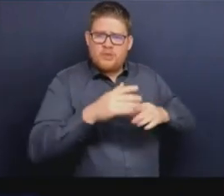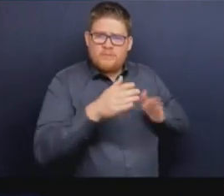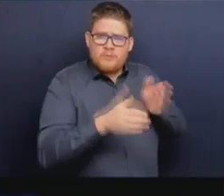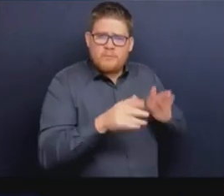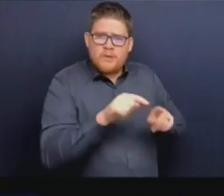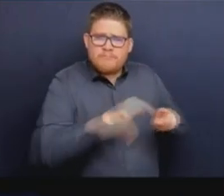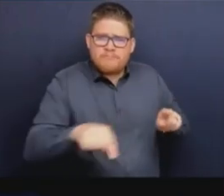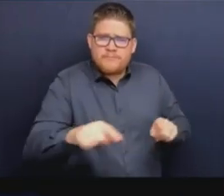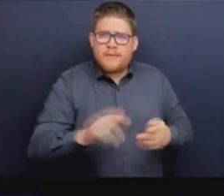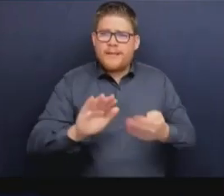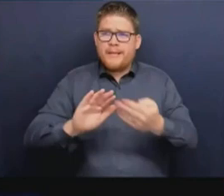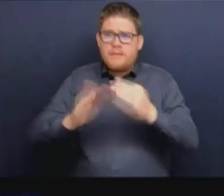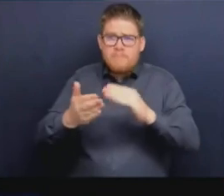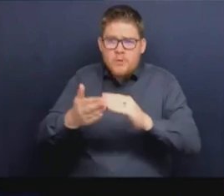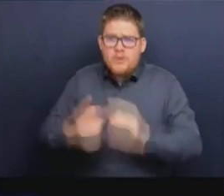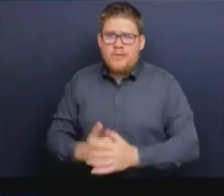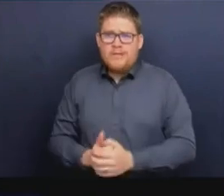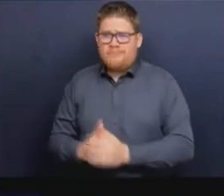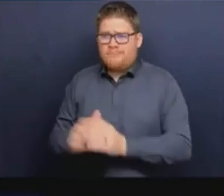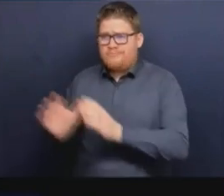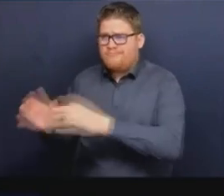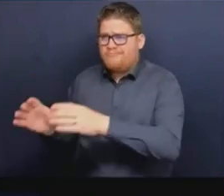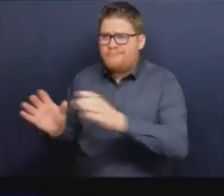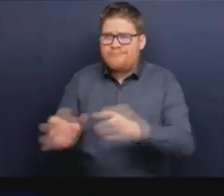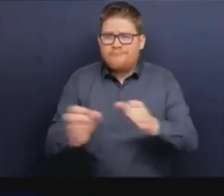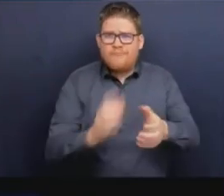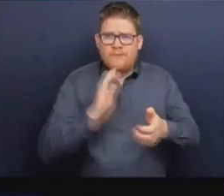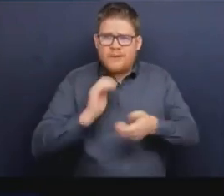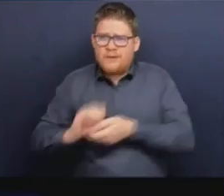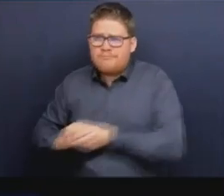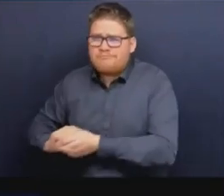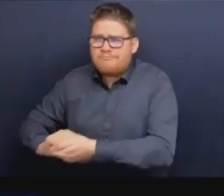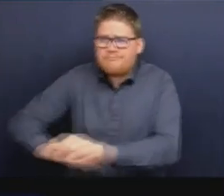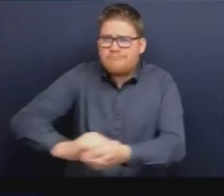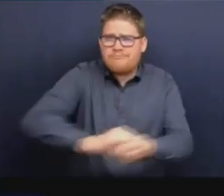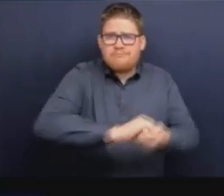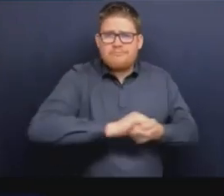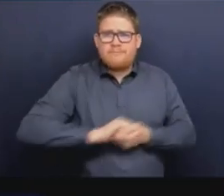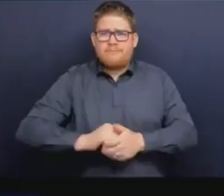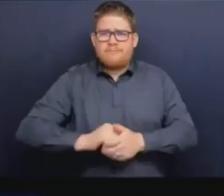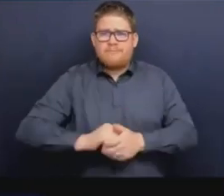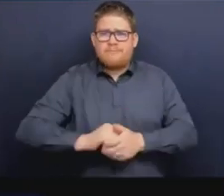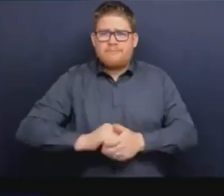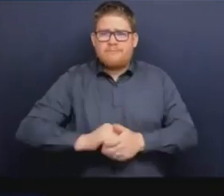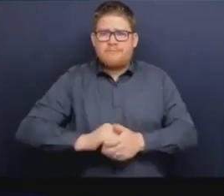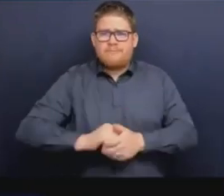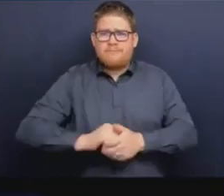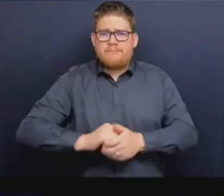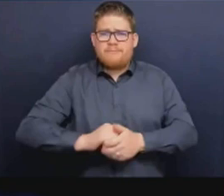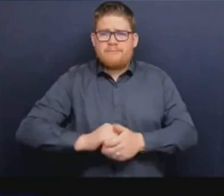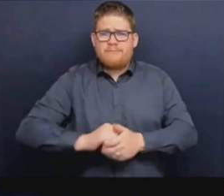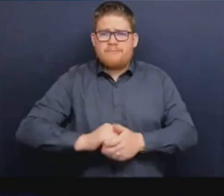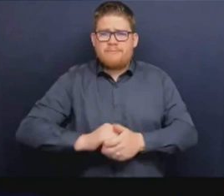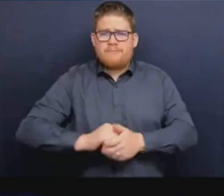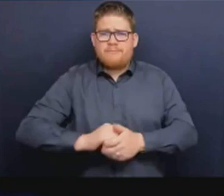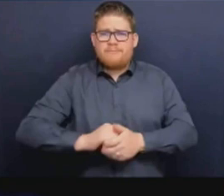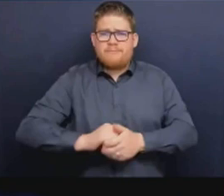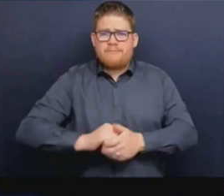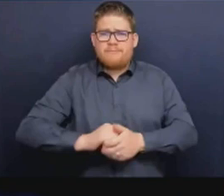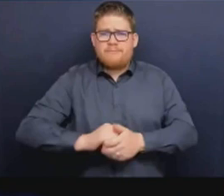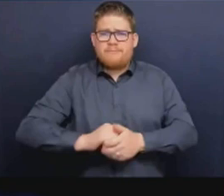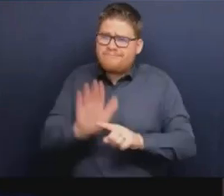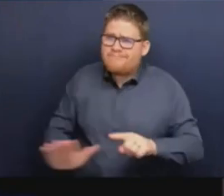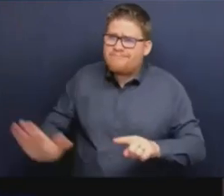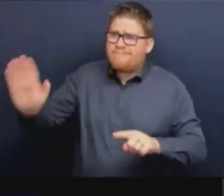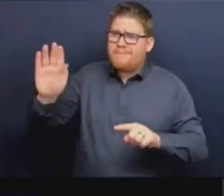part in our engagement, the thousands of British Columbians who shared their thoughts, and key stakeholders